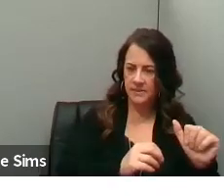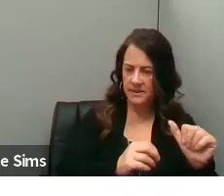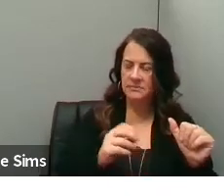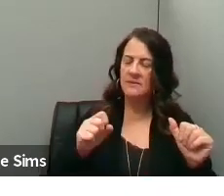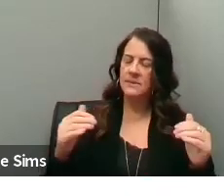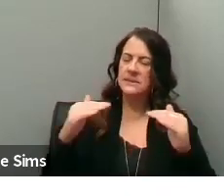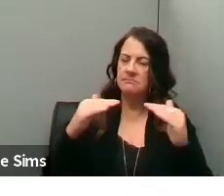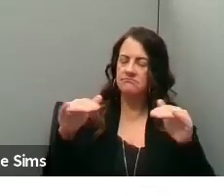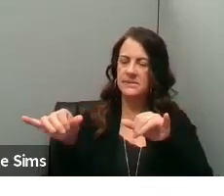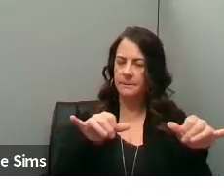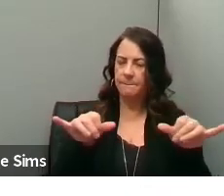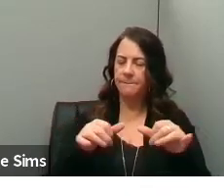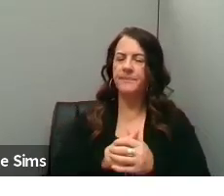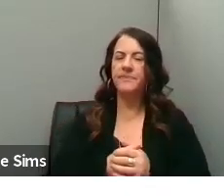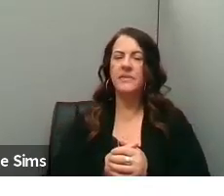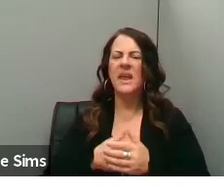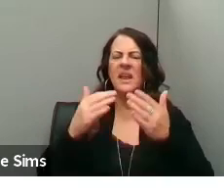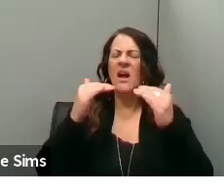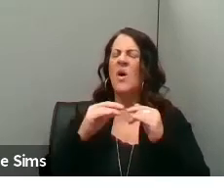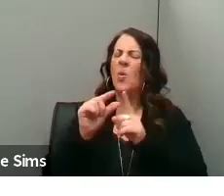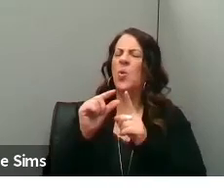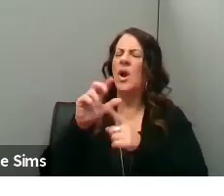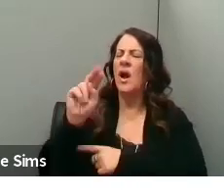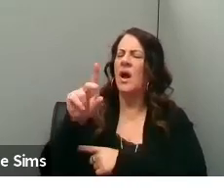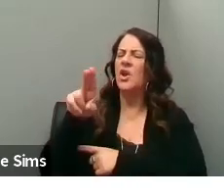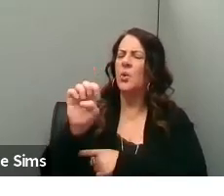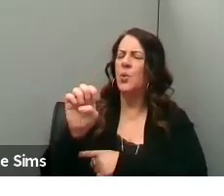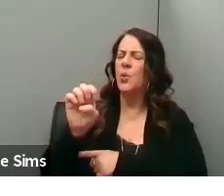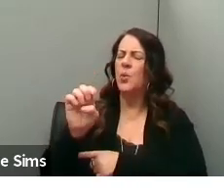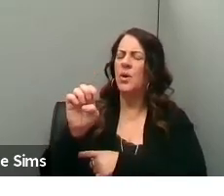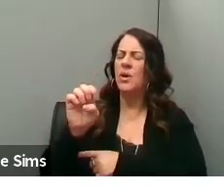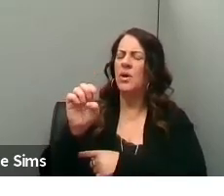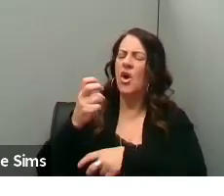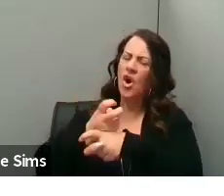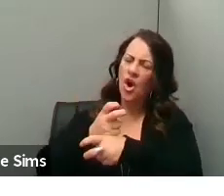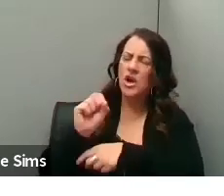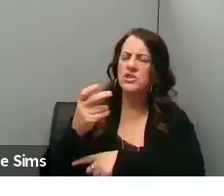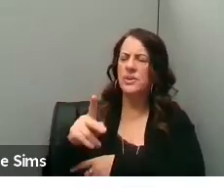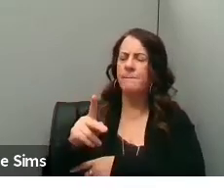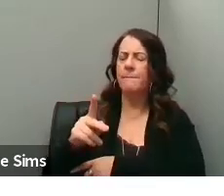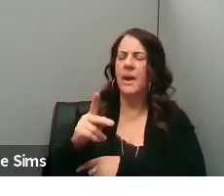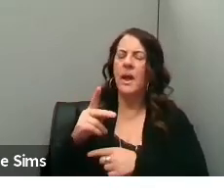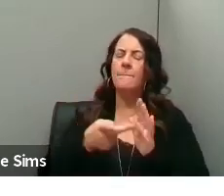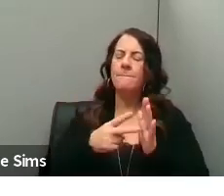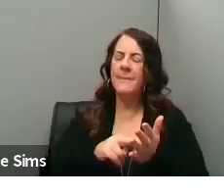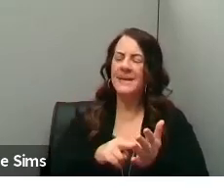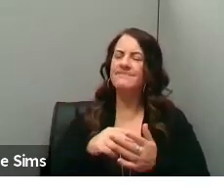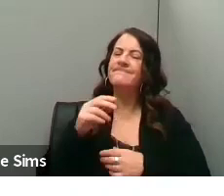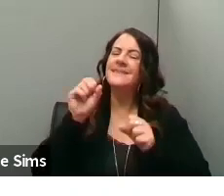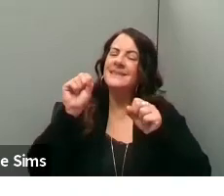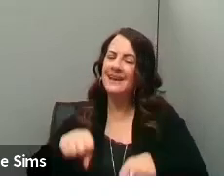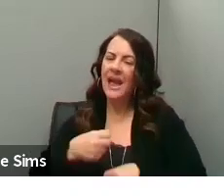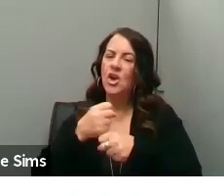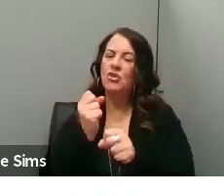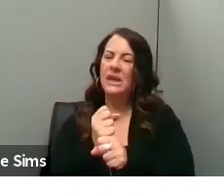An undue hardship is if the change or exception to the rule or policy would create